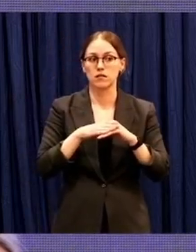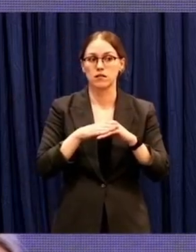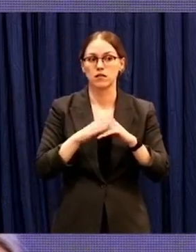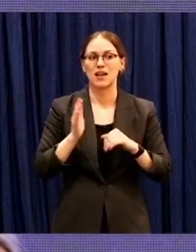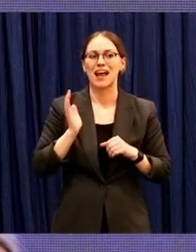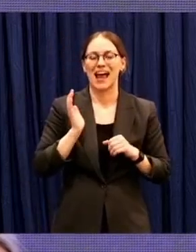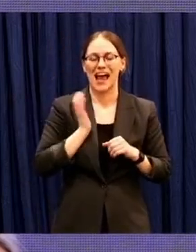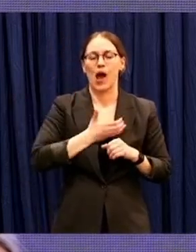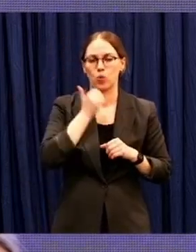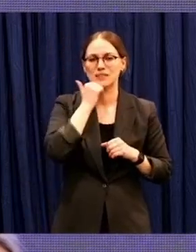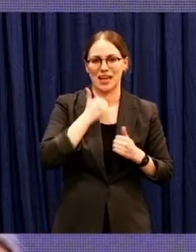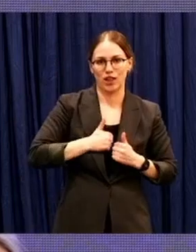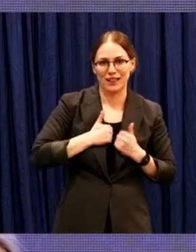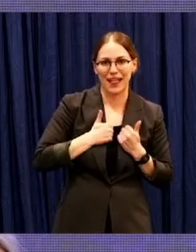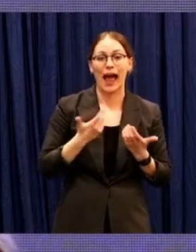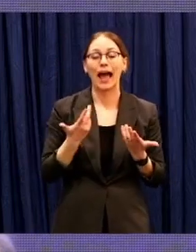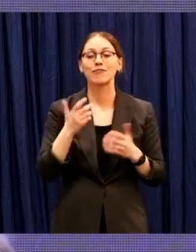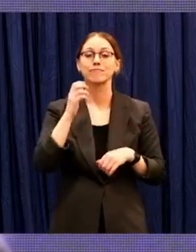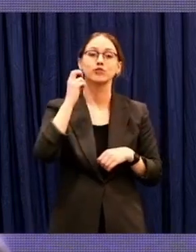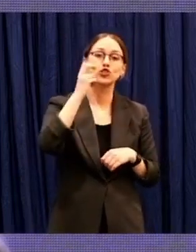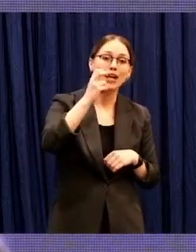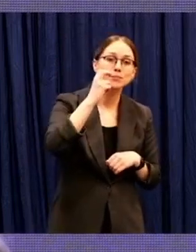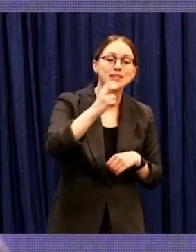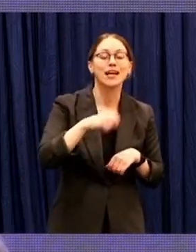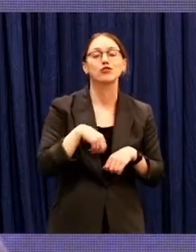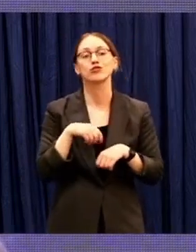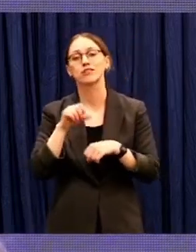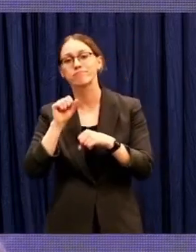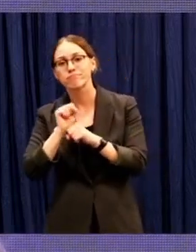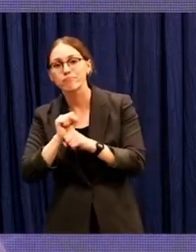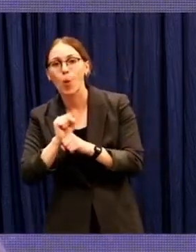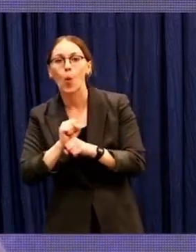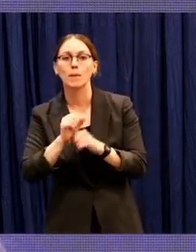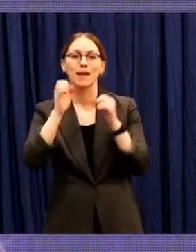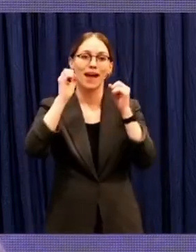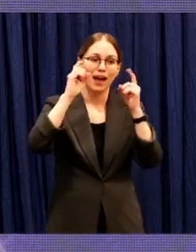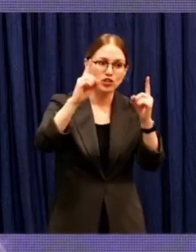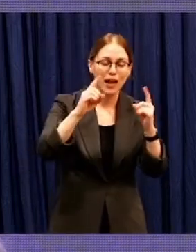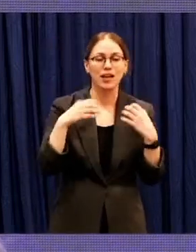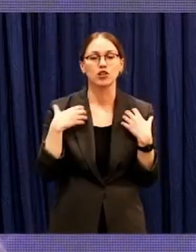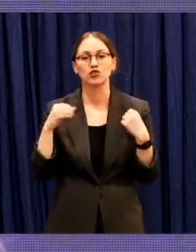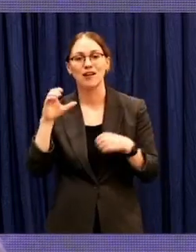transportation, education, employment, healthcare, and assistive technology.